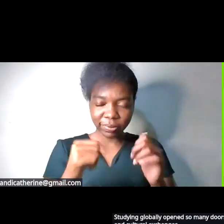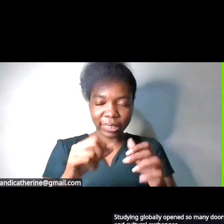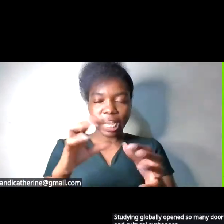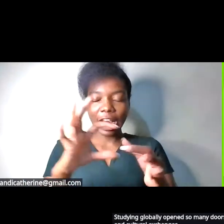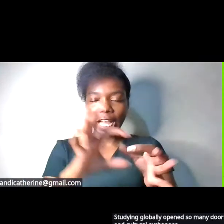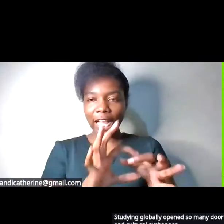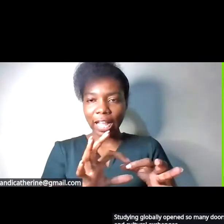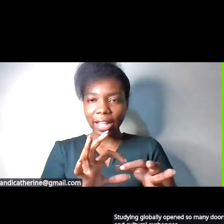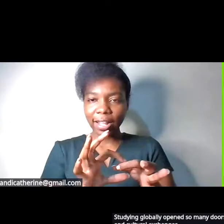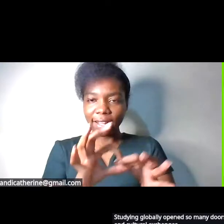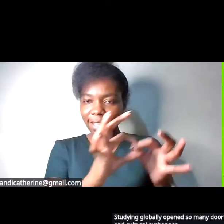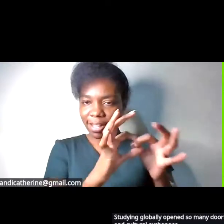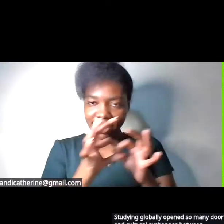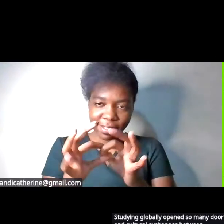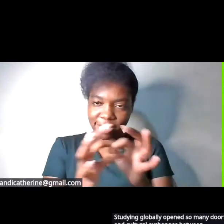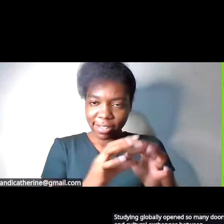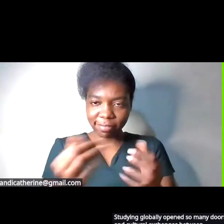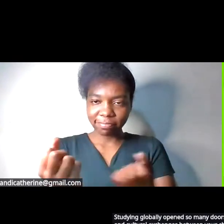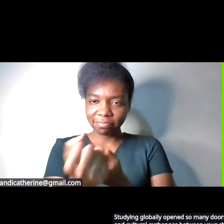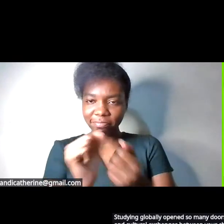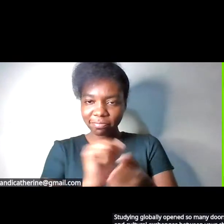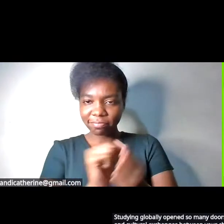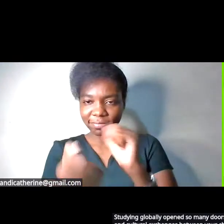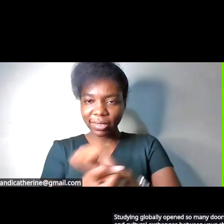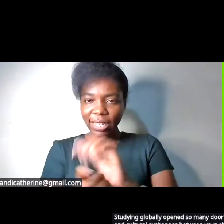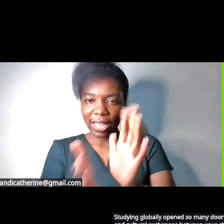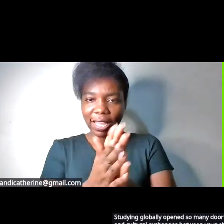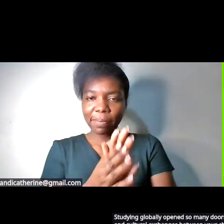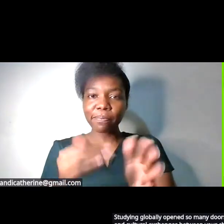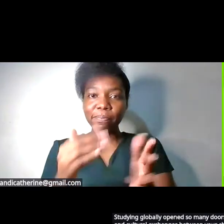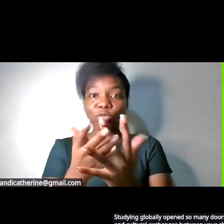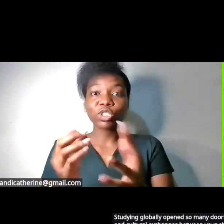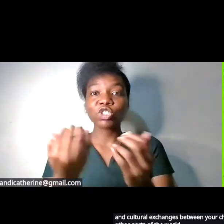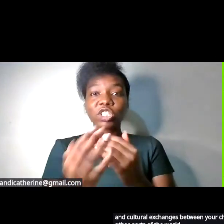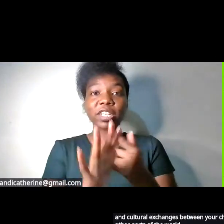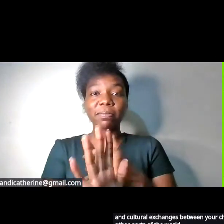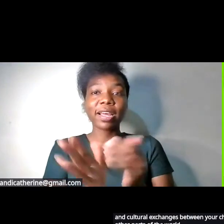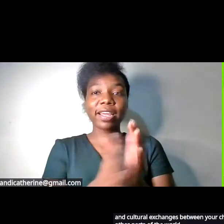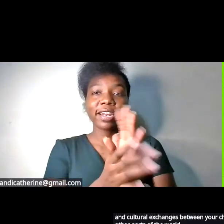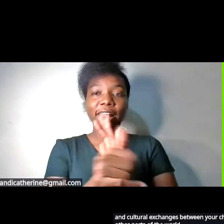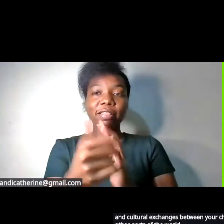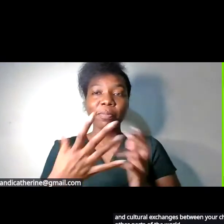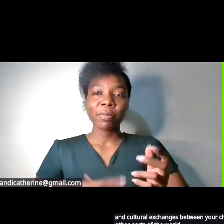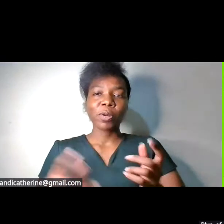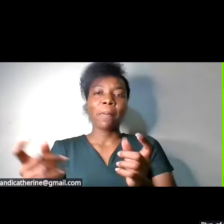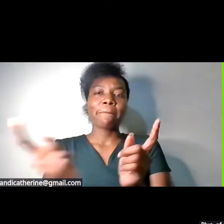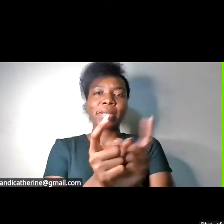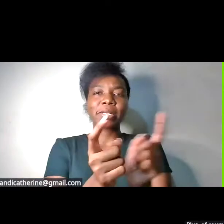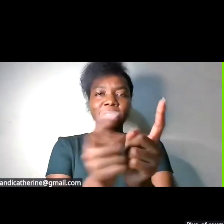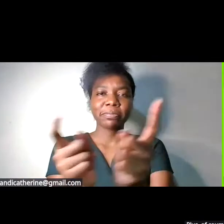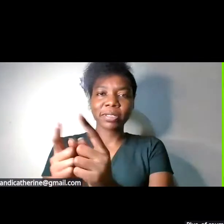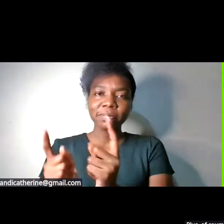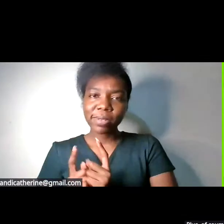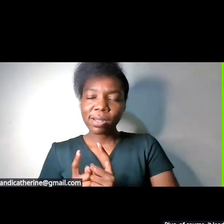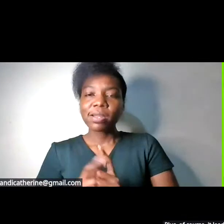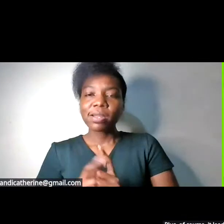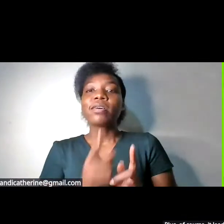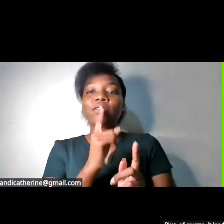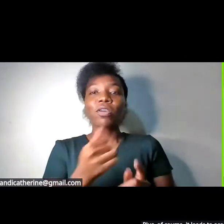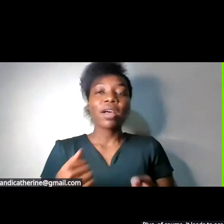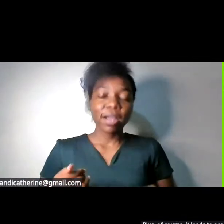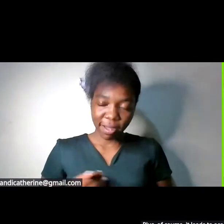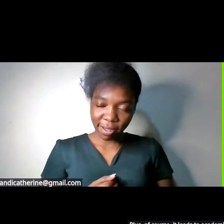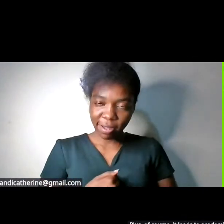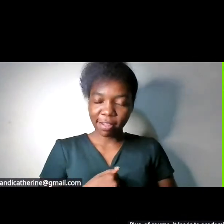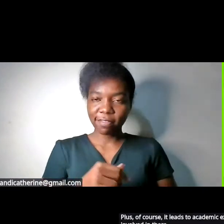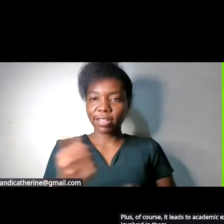between your children and those that they meet from other parts of the world. Plus, of course, it leads to academic excellence because of the rigor that's involved in